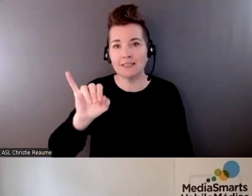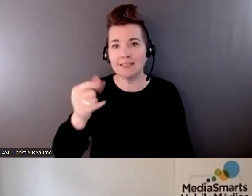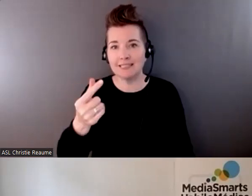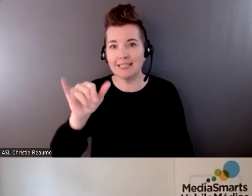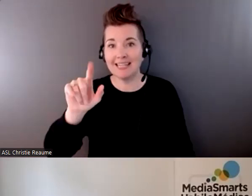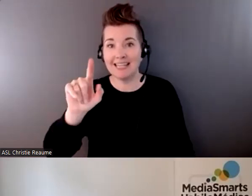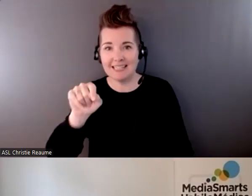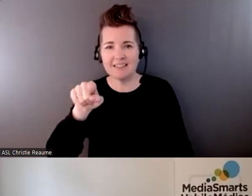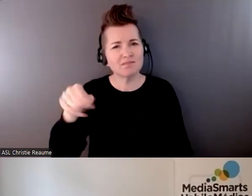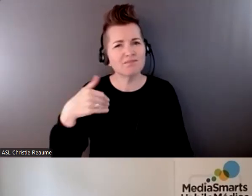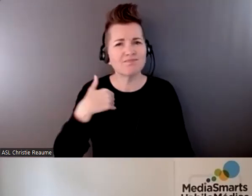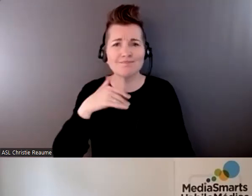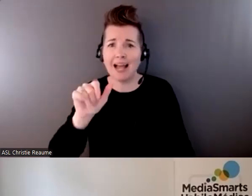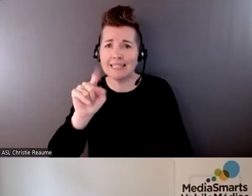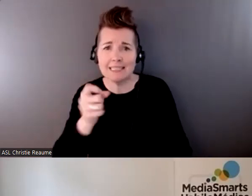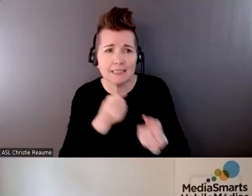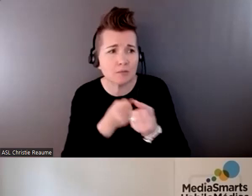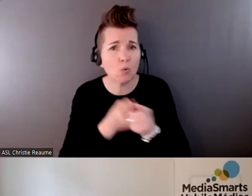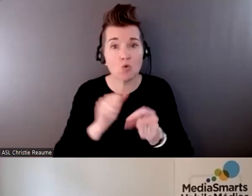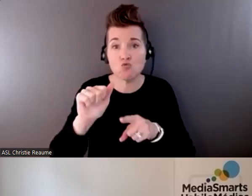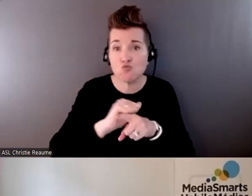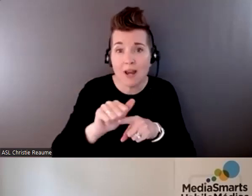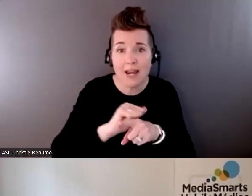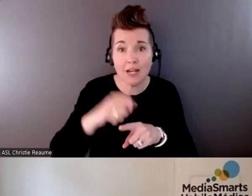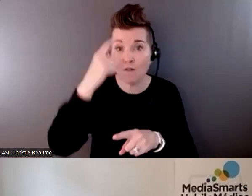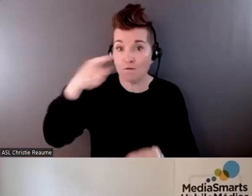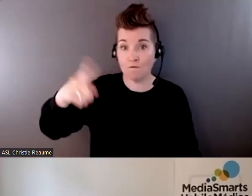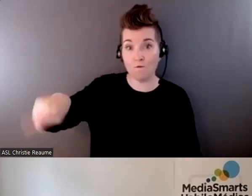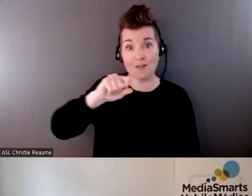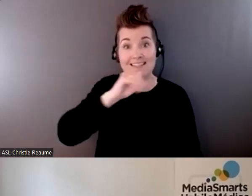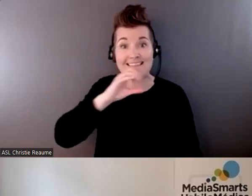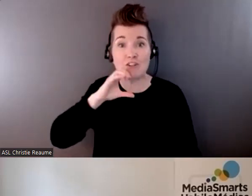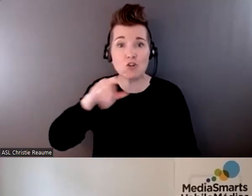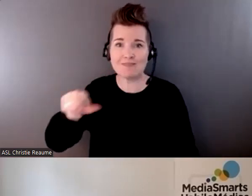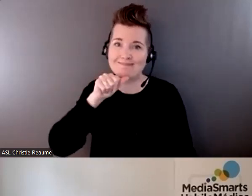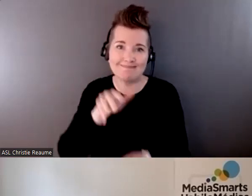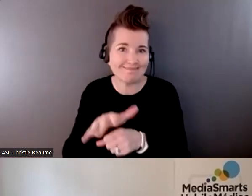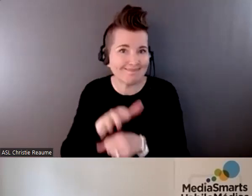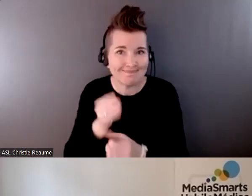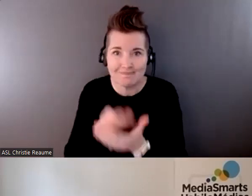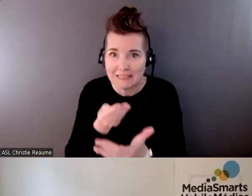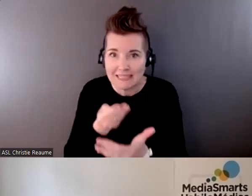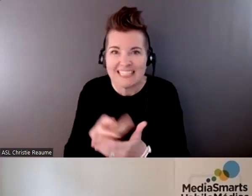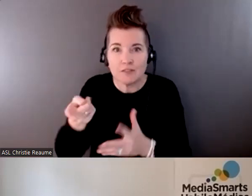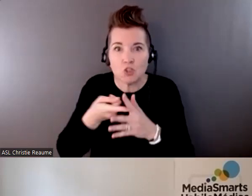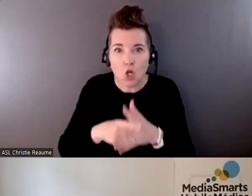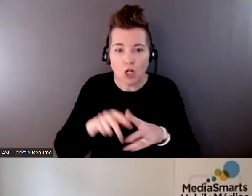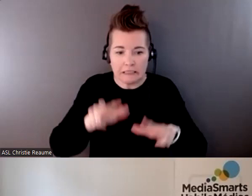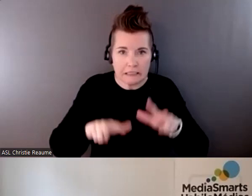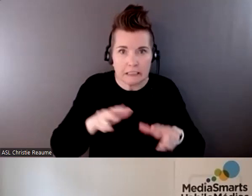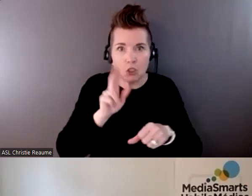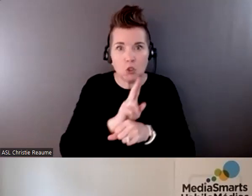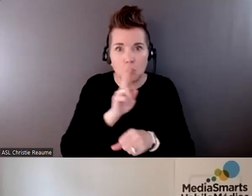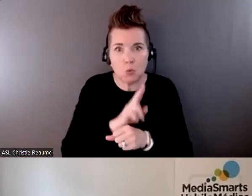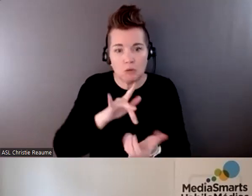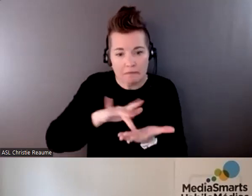I.T support and training to low-income older adults who are beginners with technology and so as part of my research